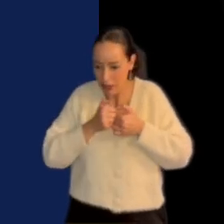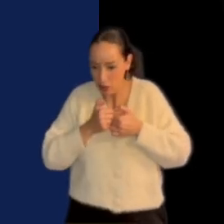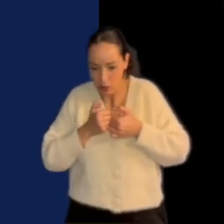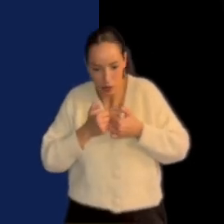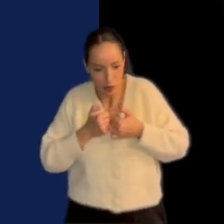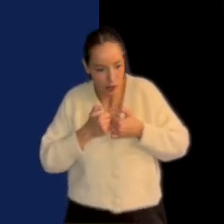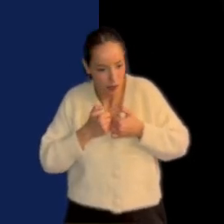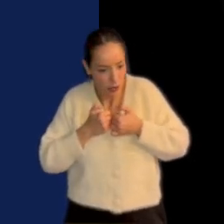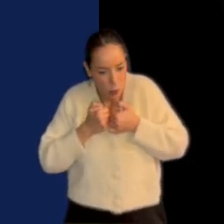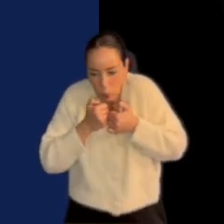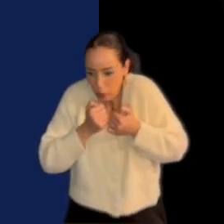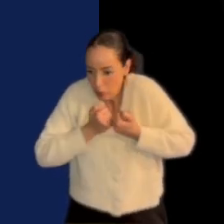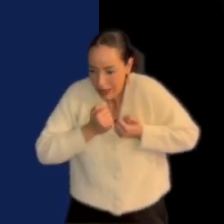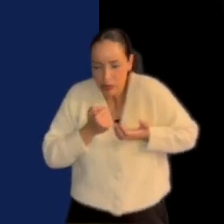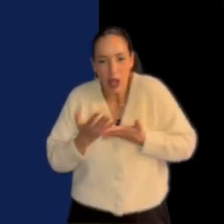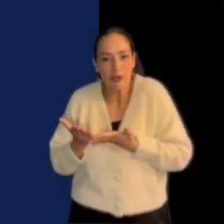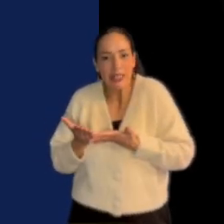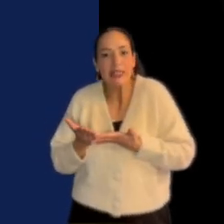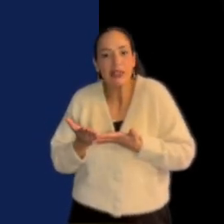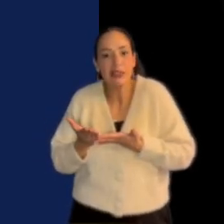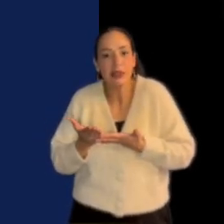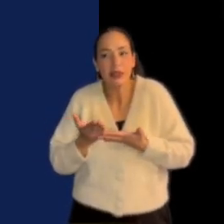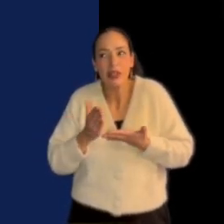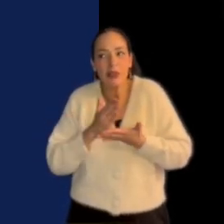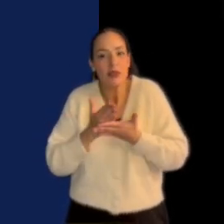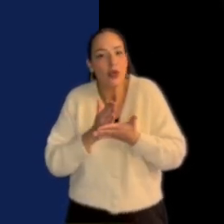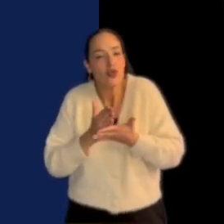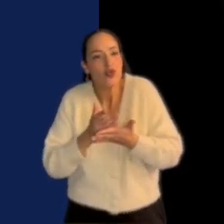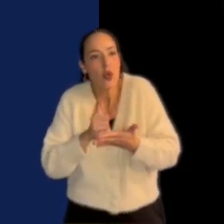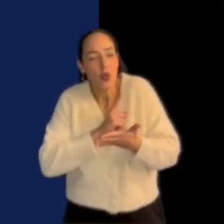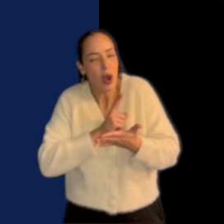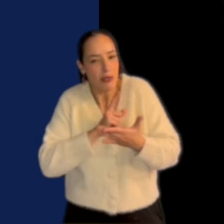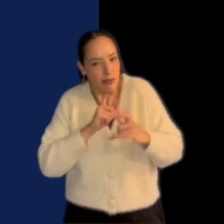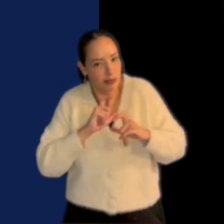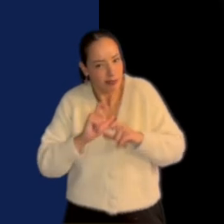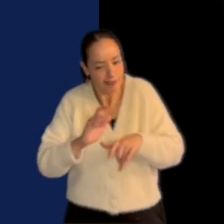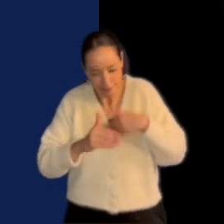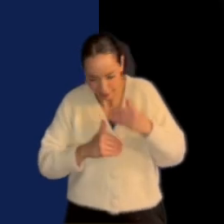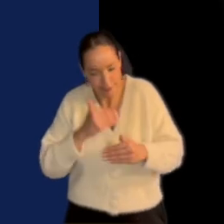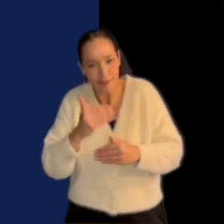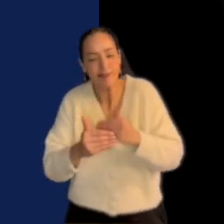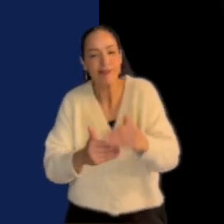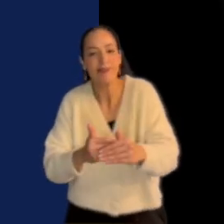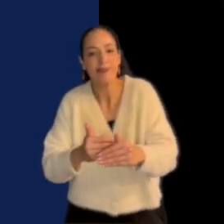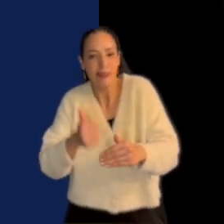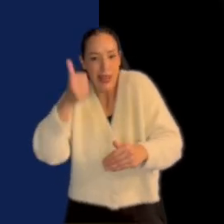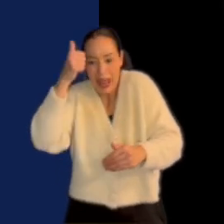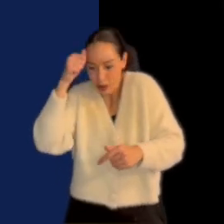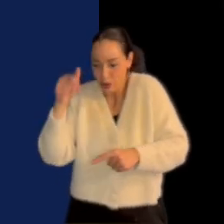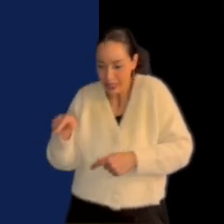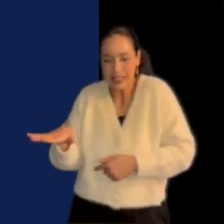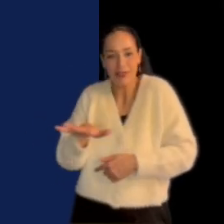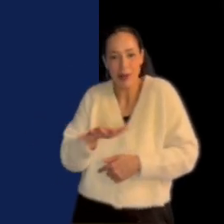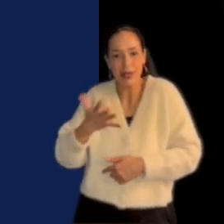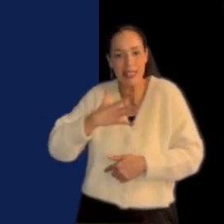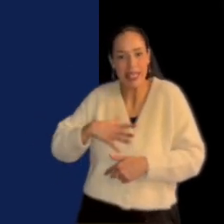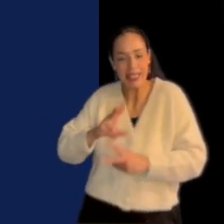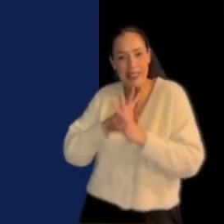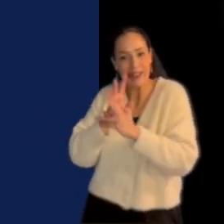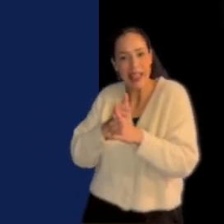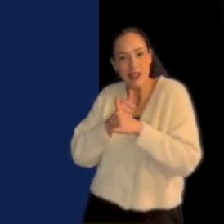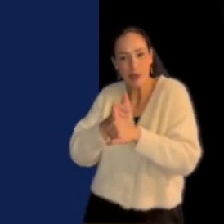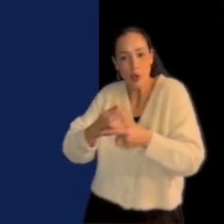sure to this day what motivated me to keep going beyond my knowing that these bereaved families needed the care and support that I was providing.